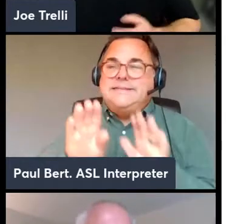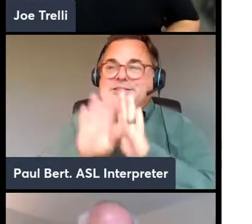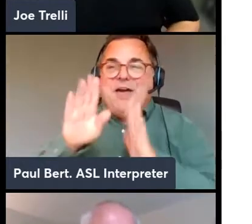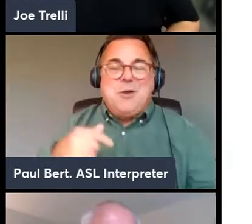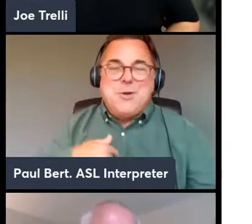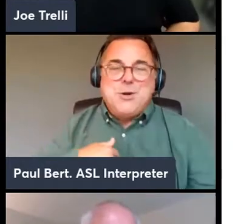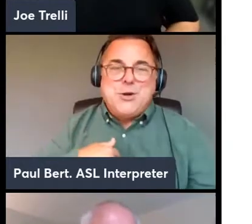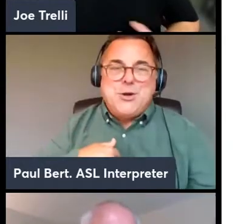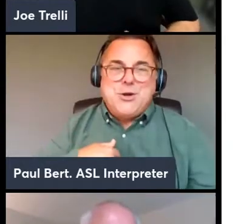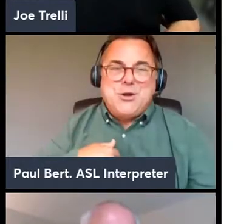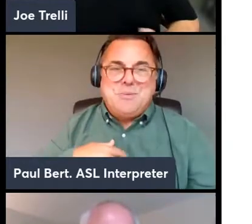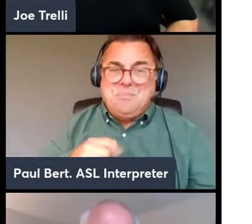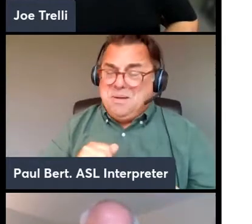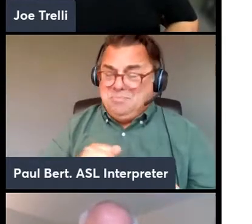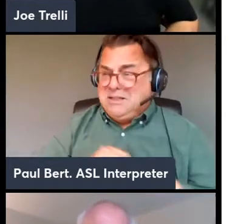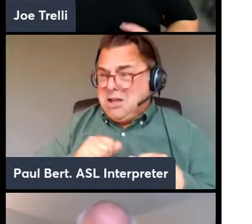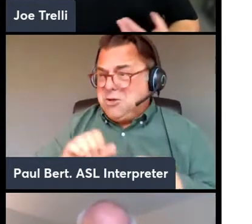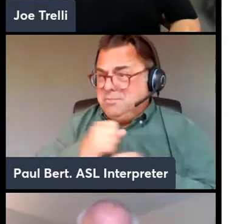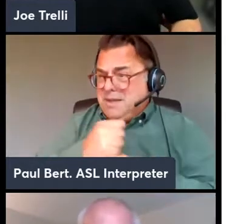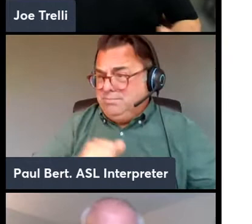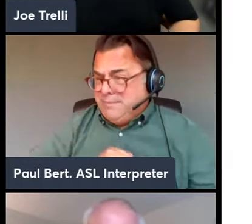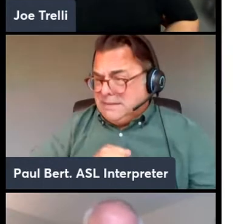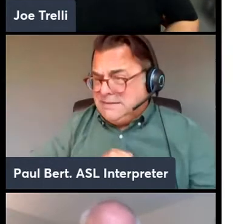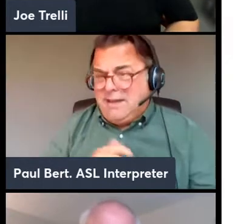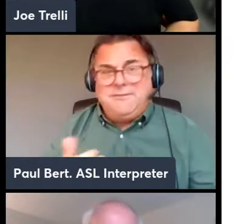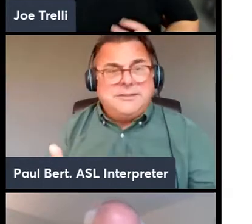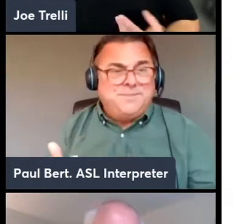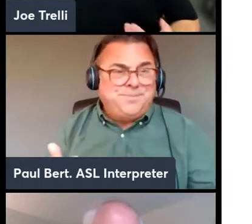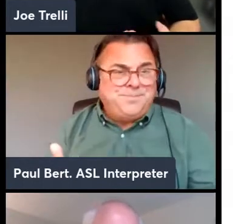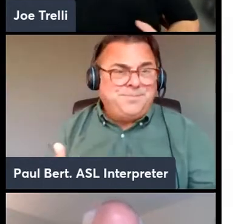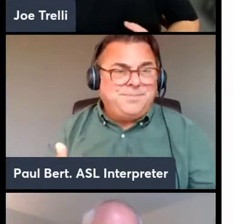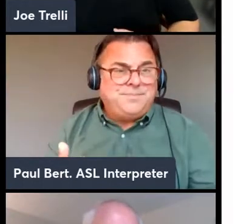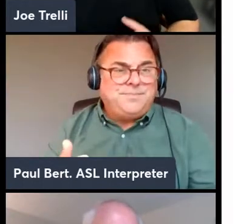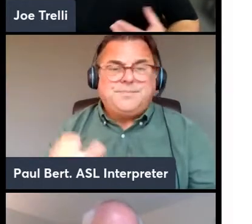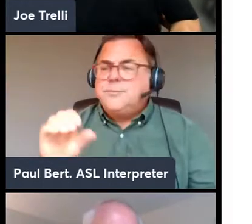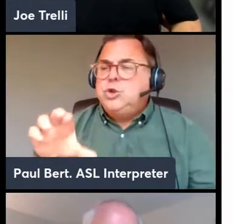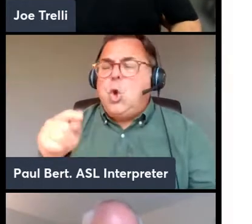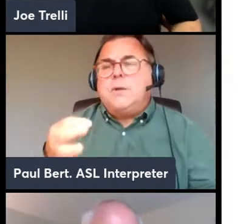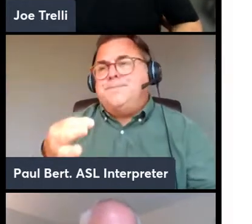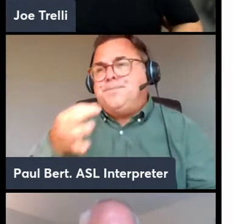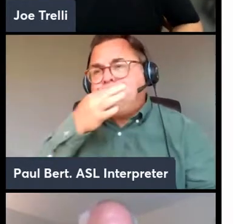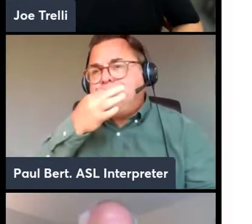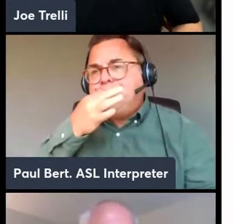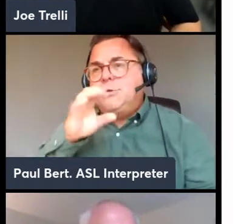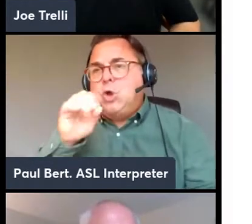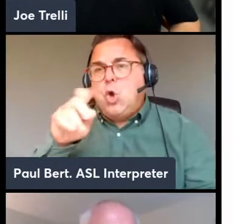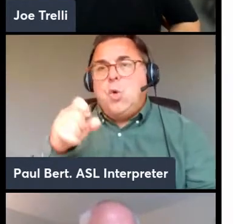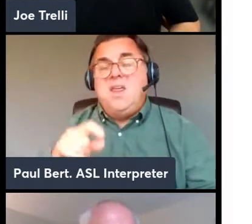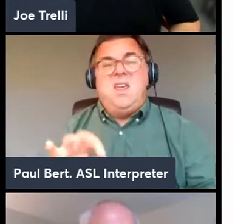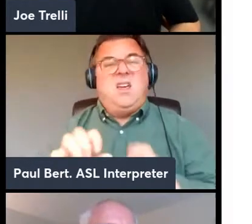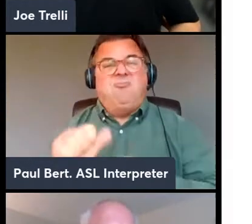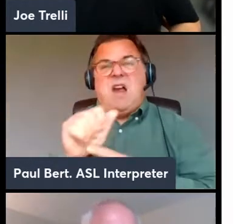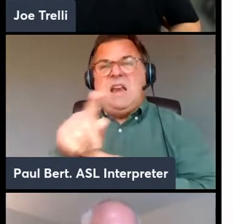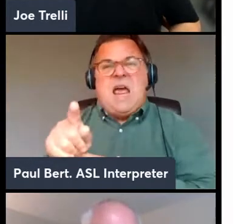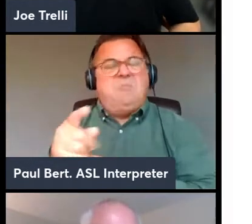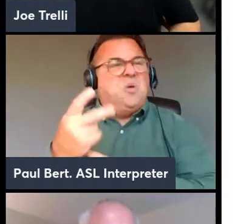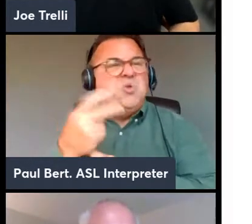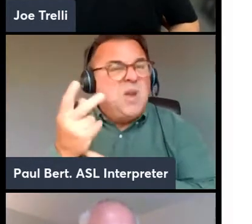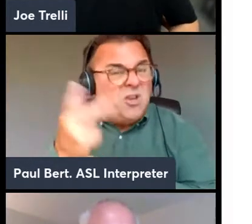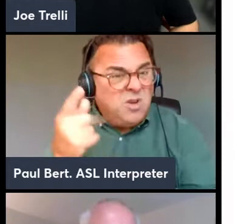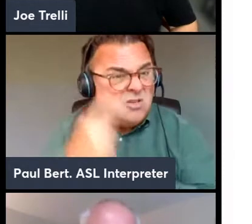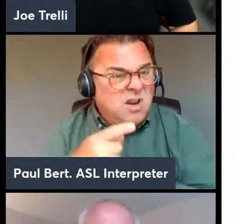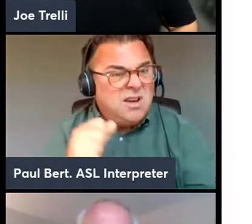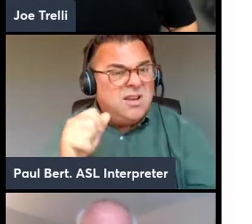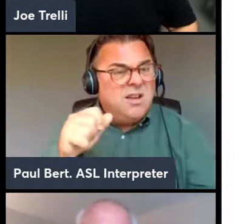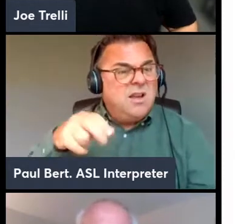I was able to to get this going. Core is more is a lot better with code. That's why I was able to write an app in a couple of days for this. So, Core, why don't